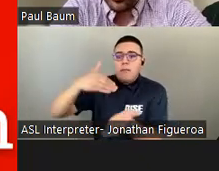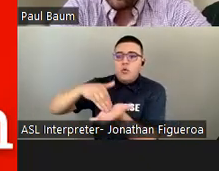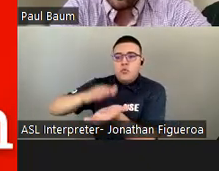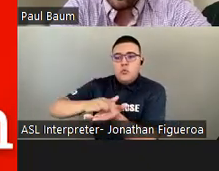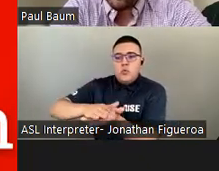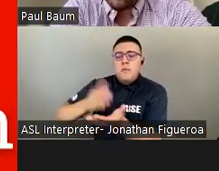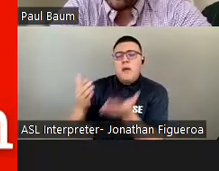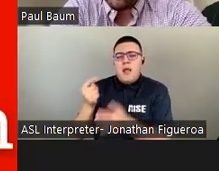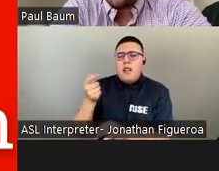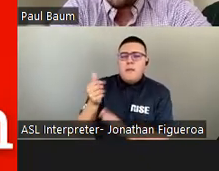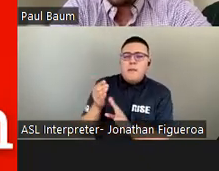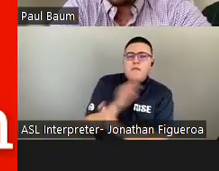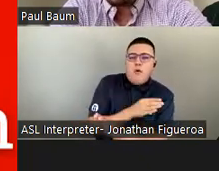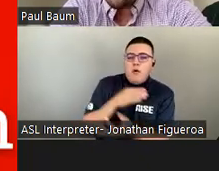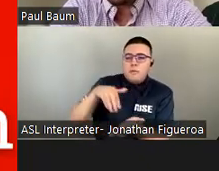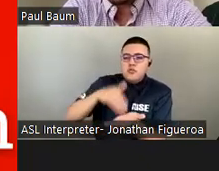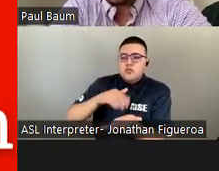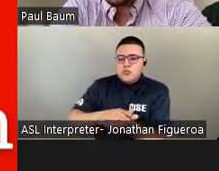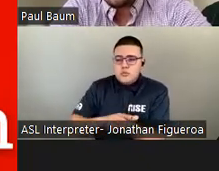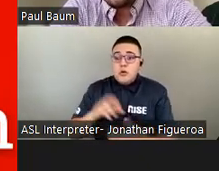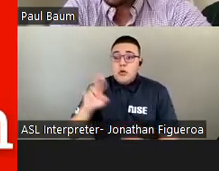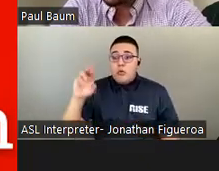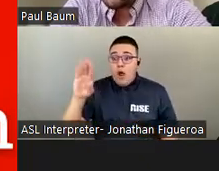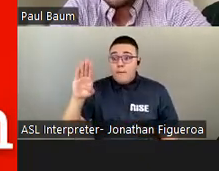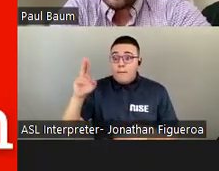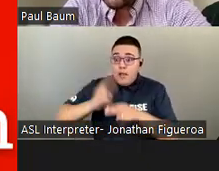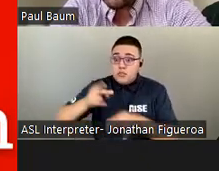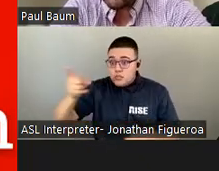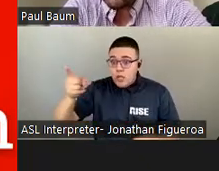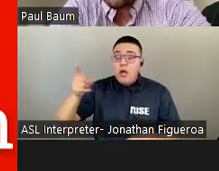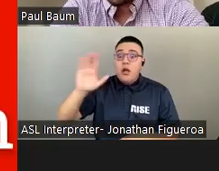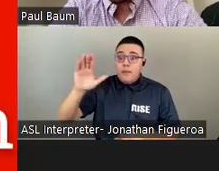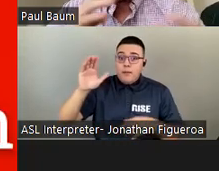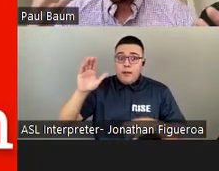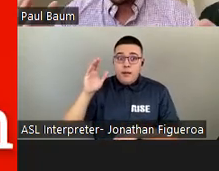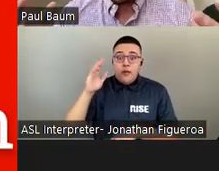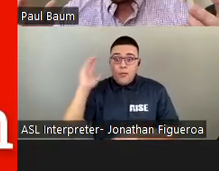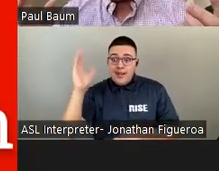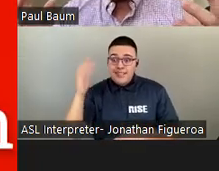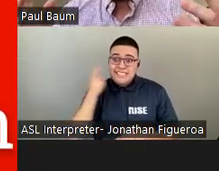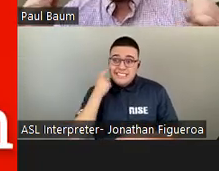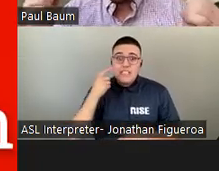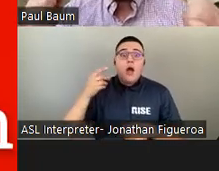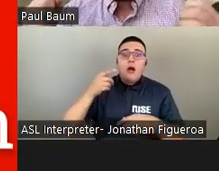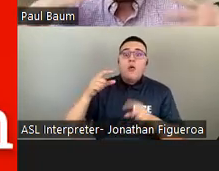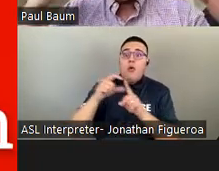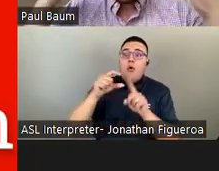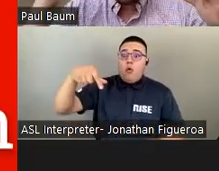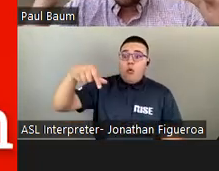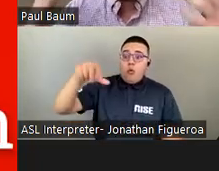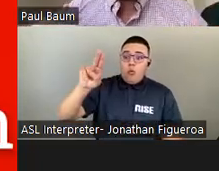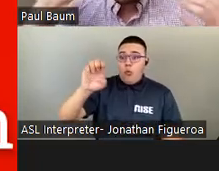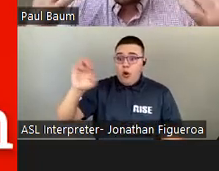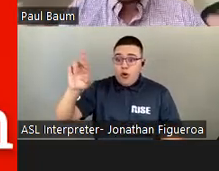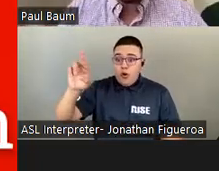little bit earlier. Rob mentioned in his presentation about the word queer now being a very